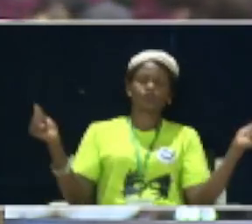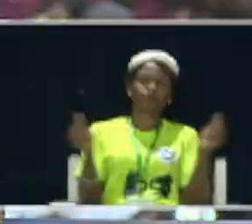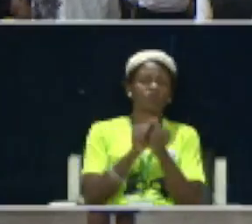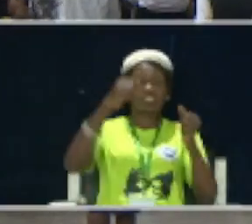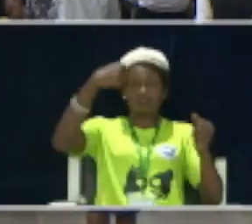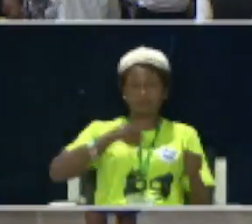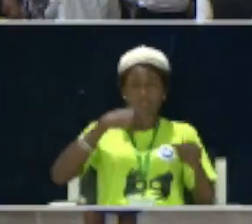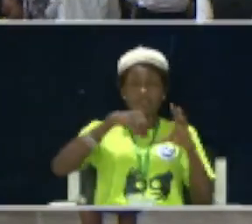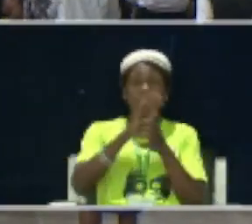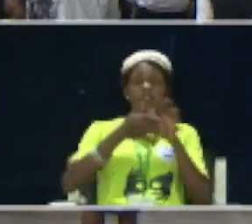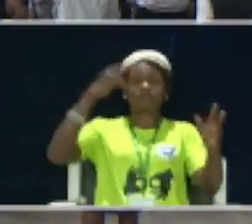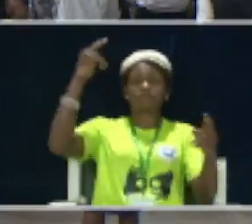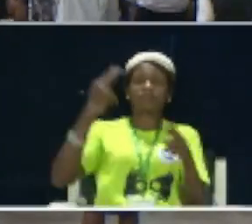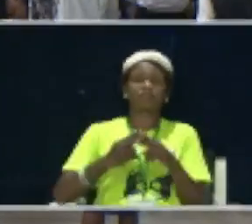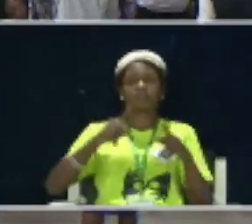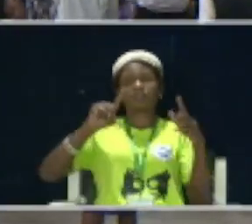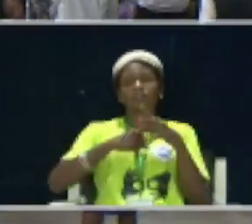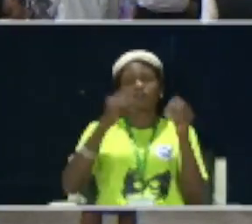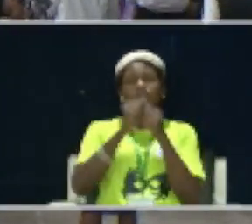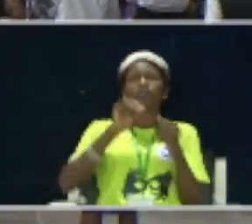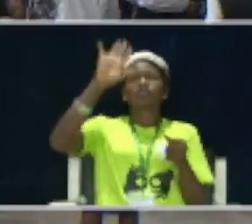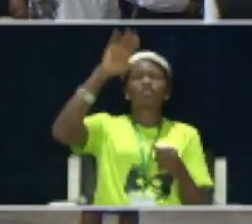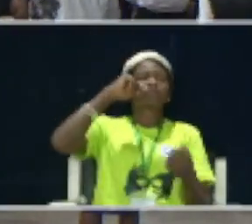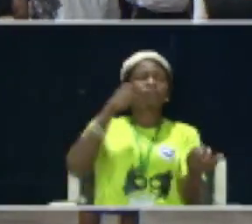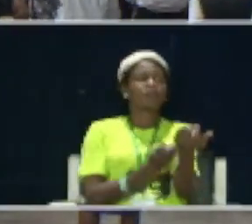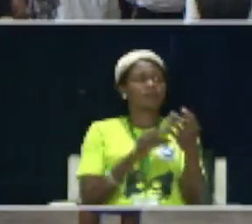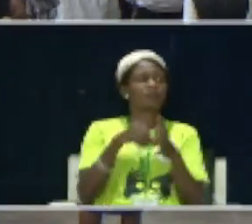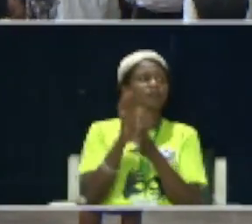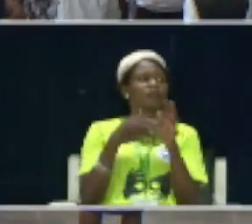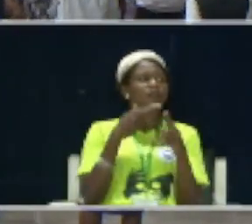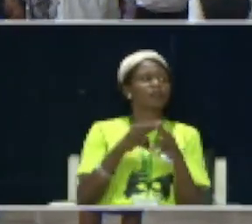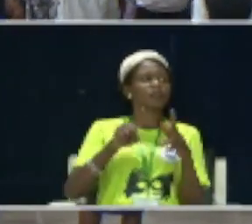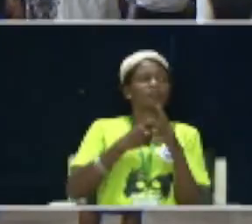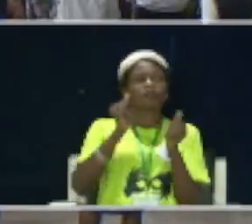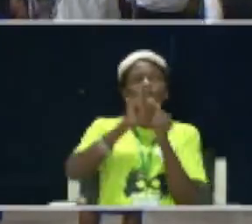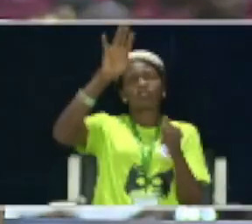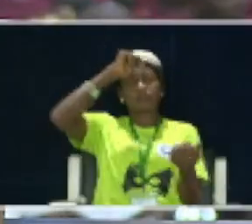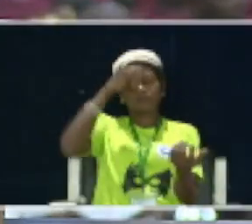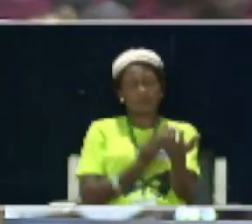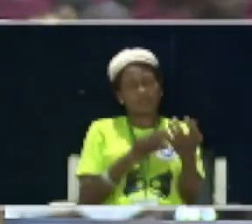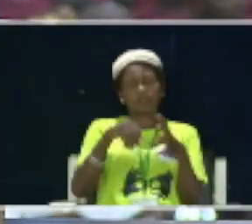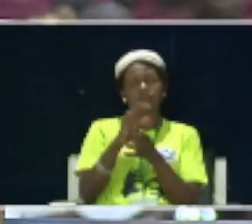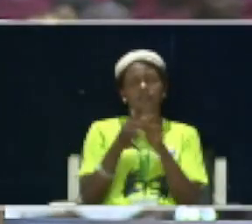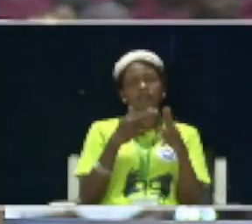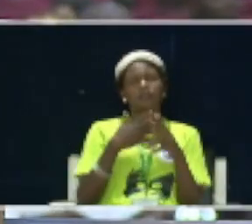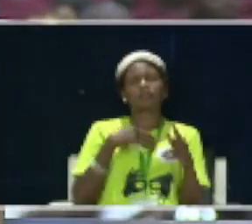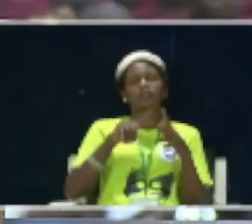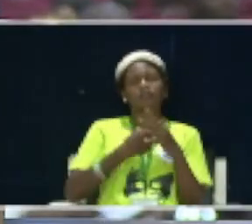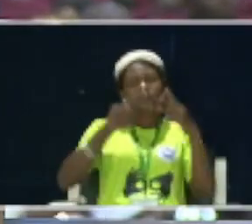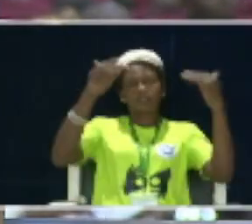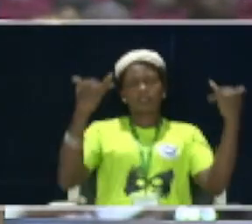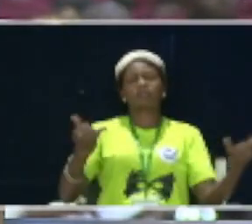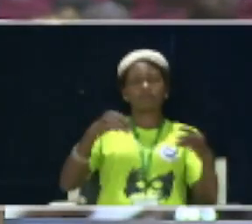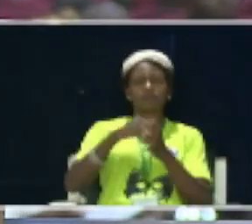me. Start with your daughter. Start with your son. And start now.